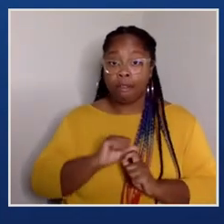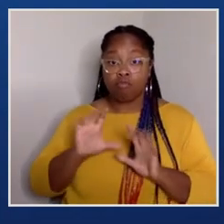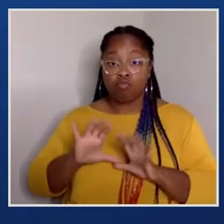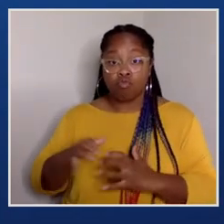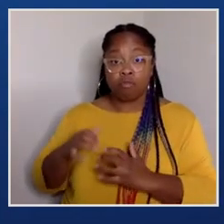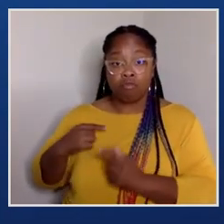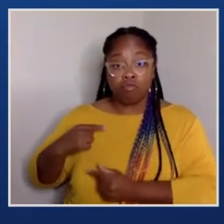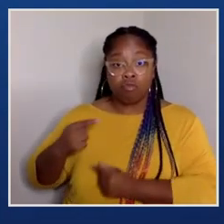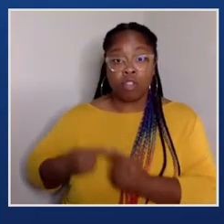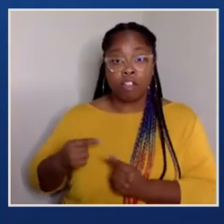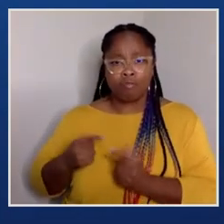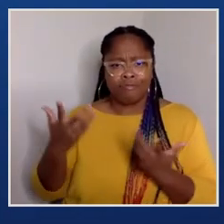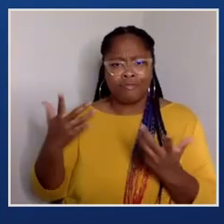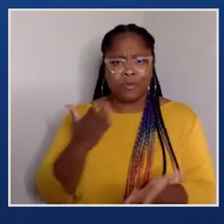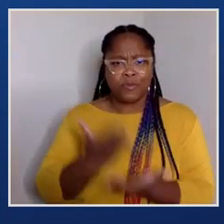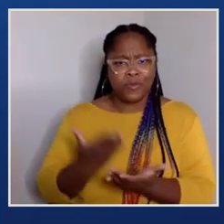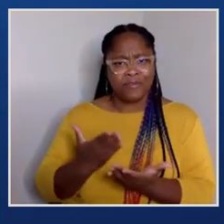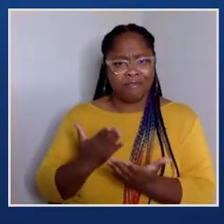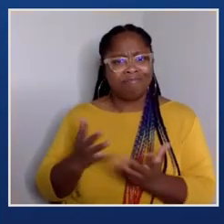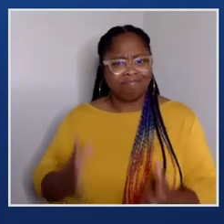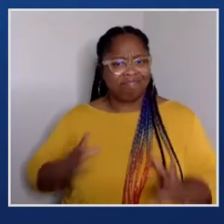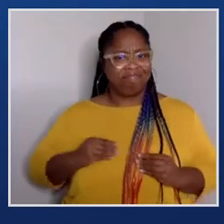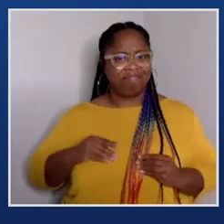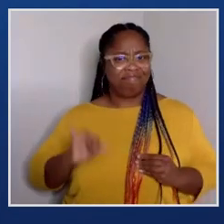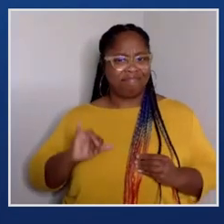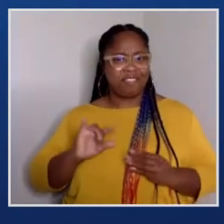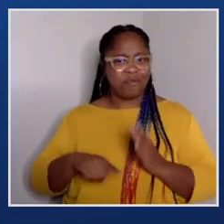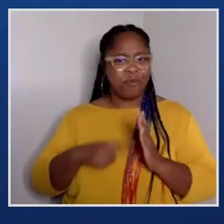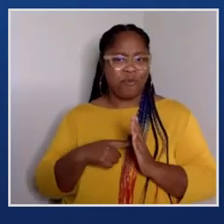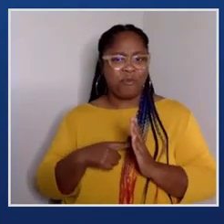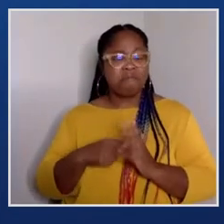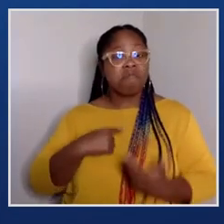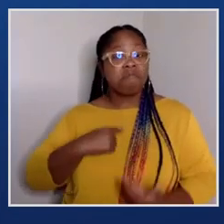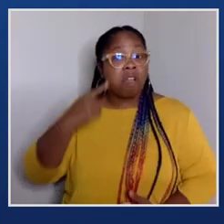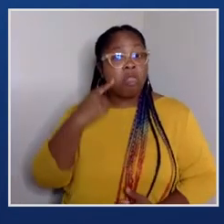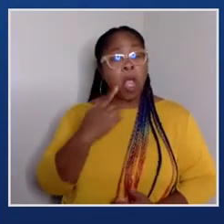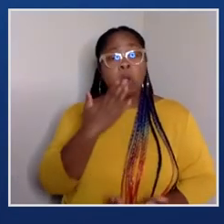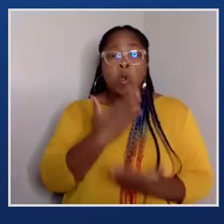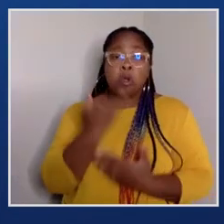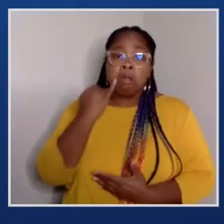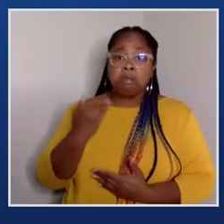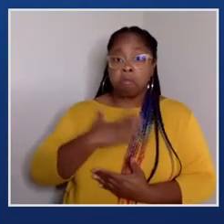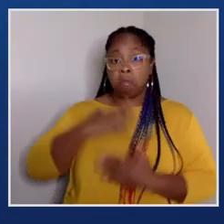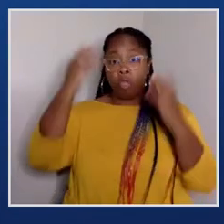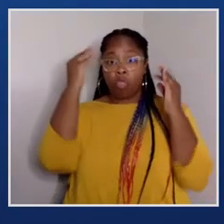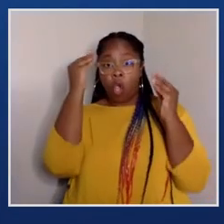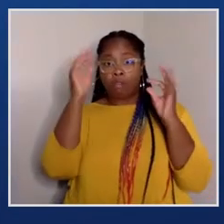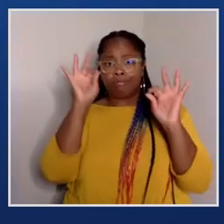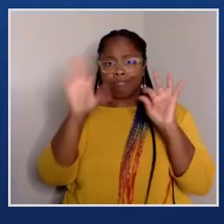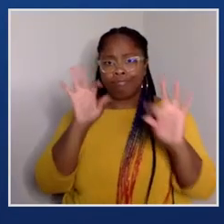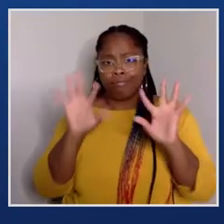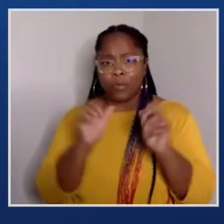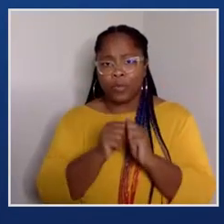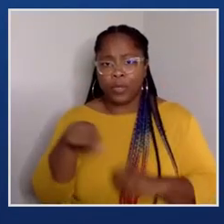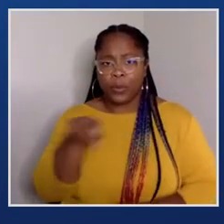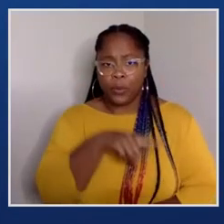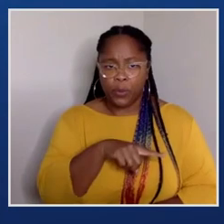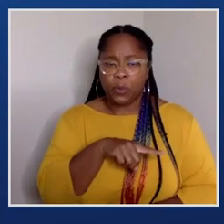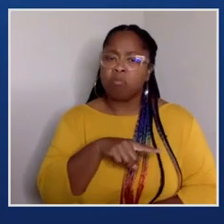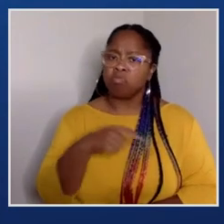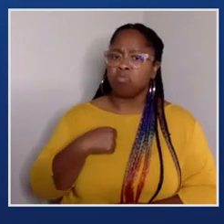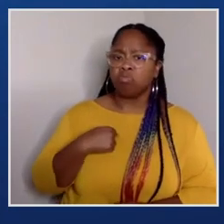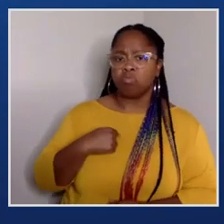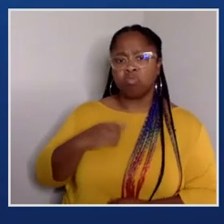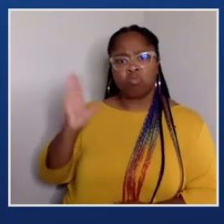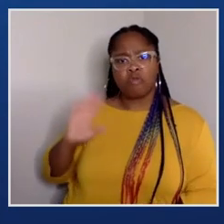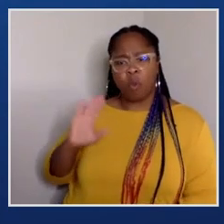for the job. I thought it would be a good idea for me to share my thoughts with you. since being an agent for change isn't new